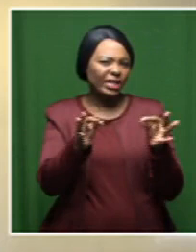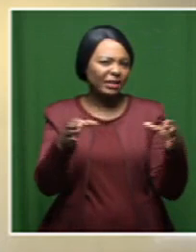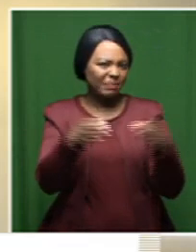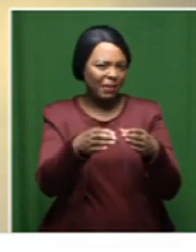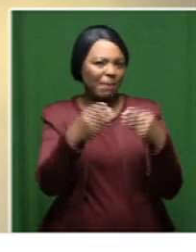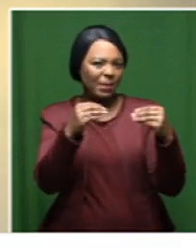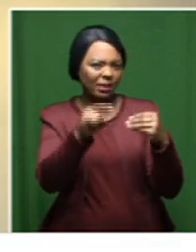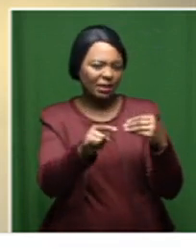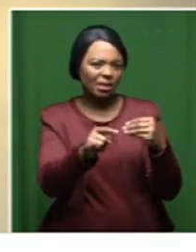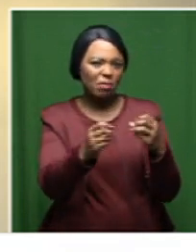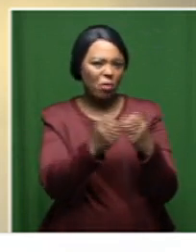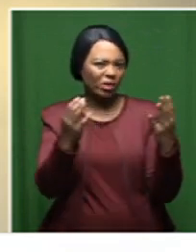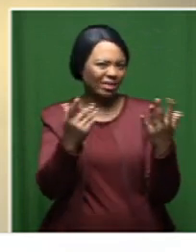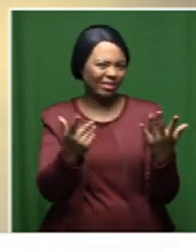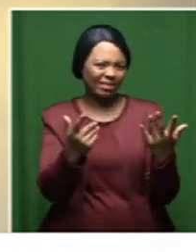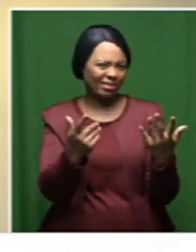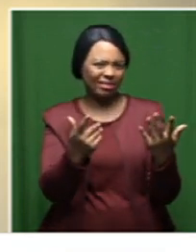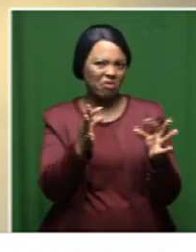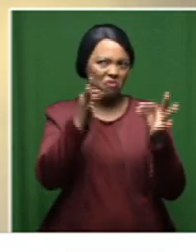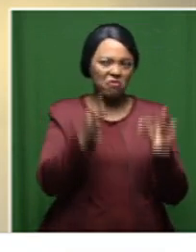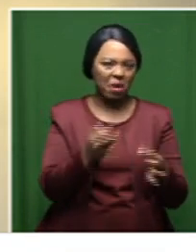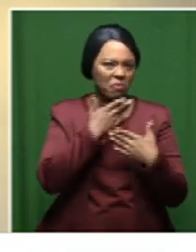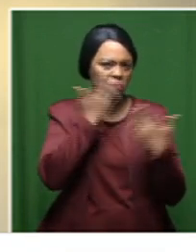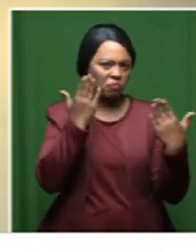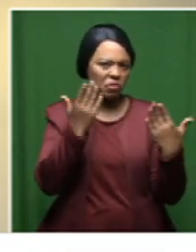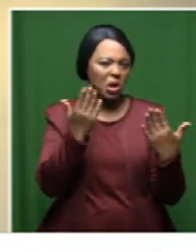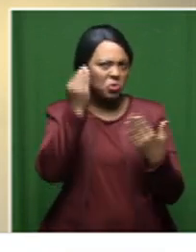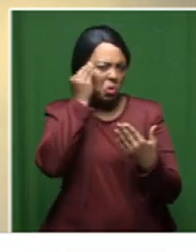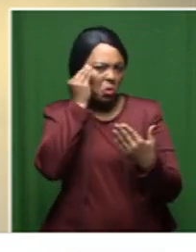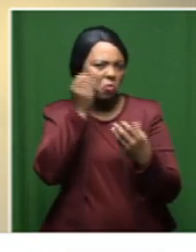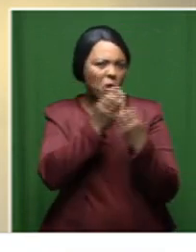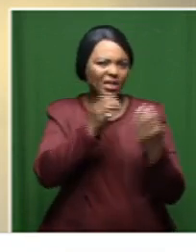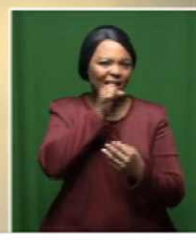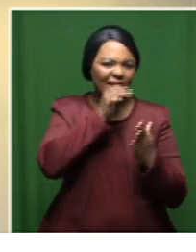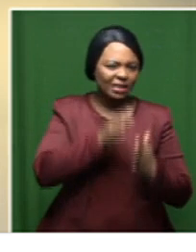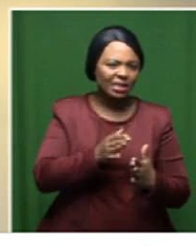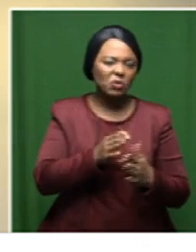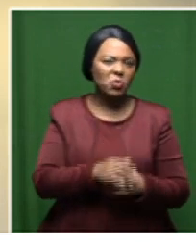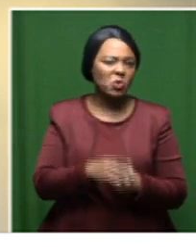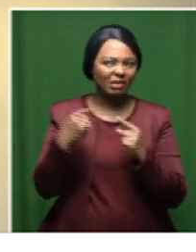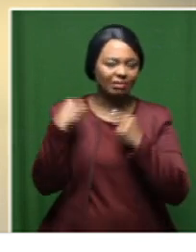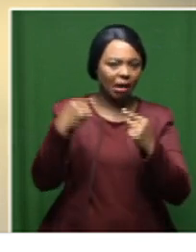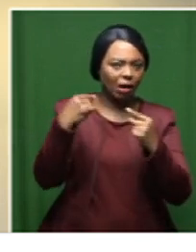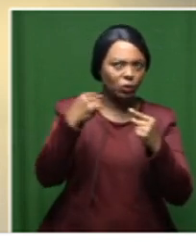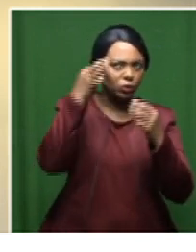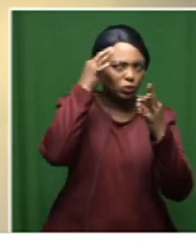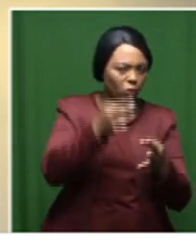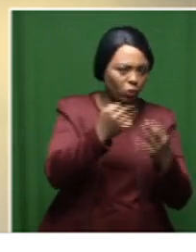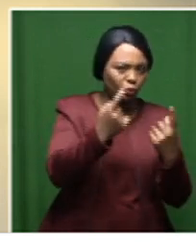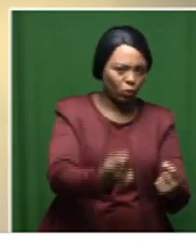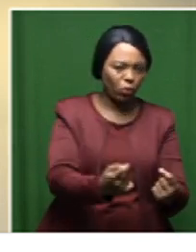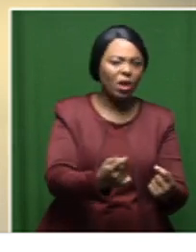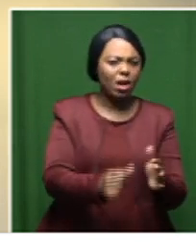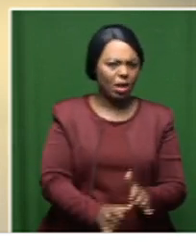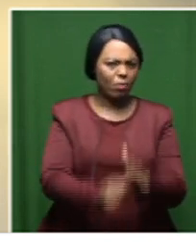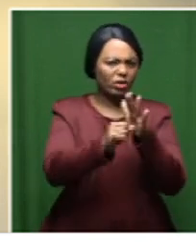is largely informal. And we know that artists are struggling to make those decisions. So it was important for us to